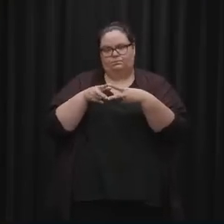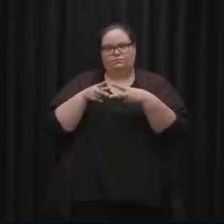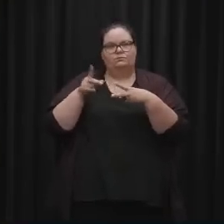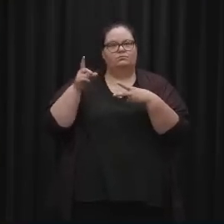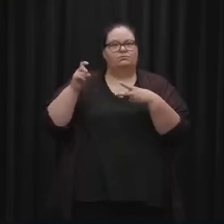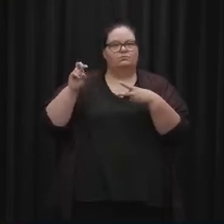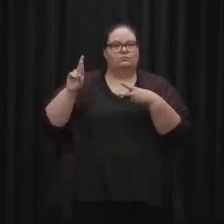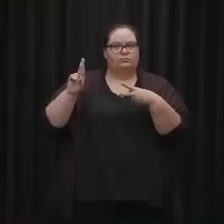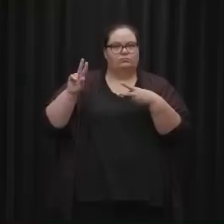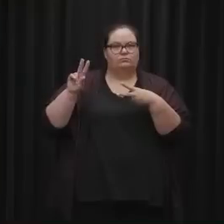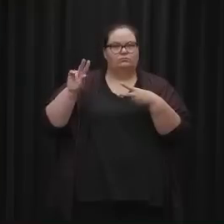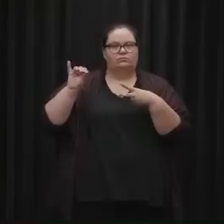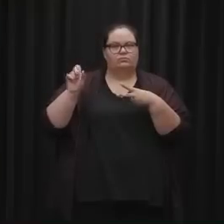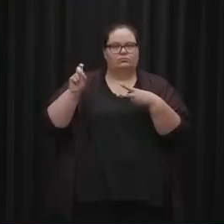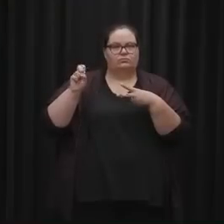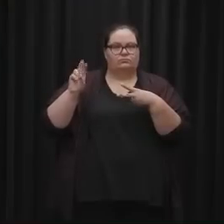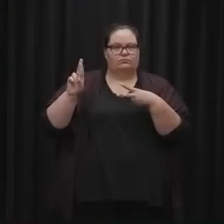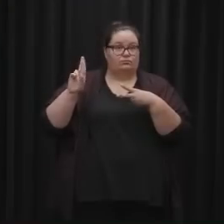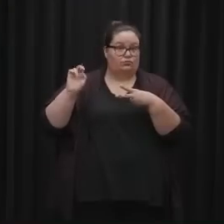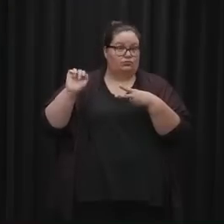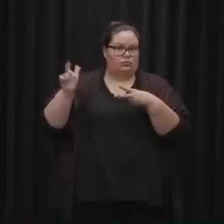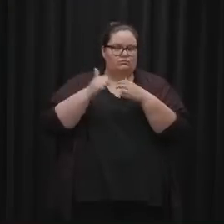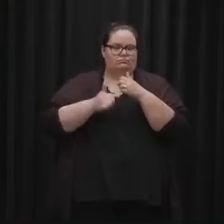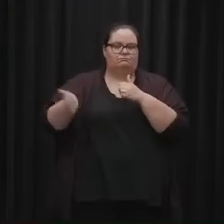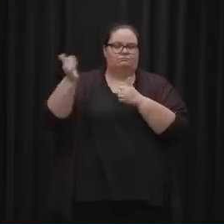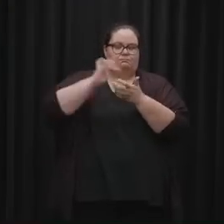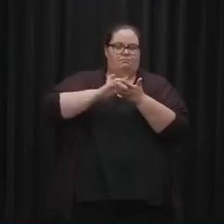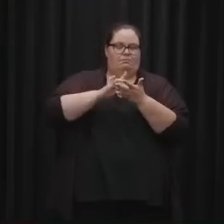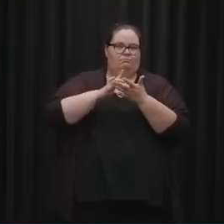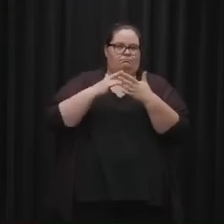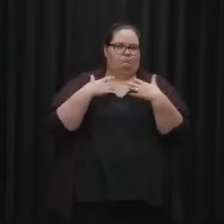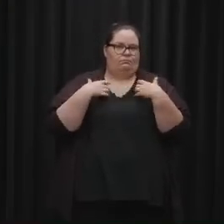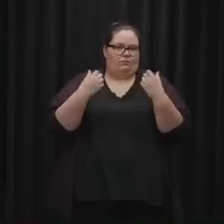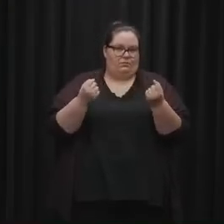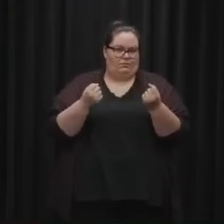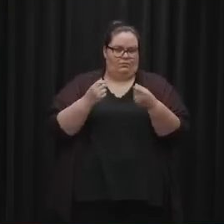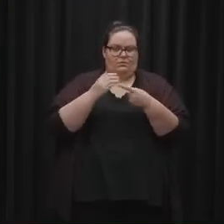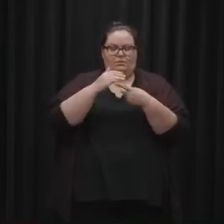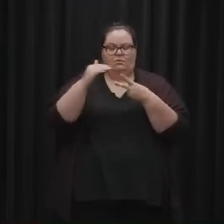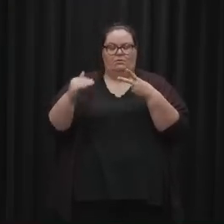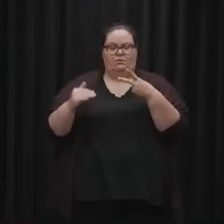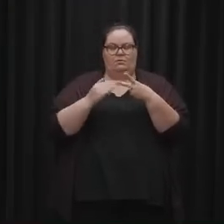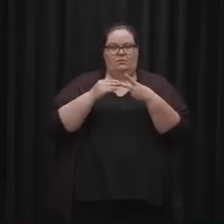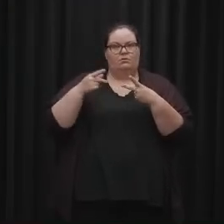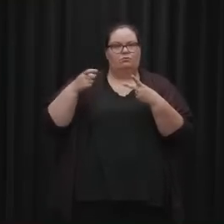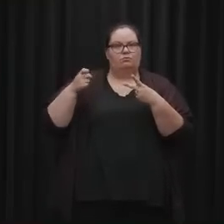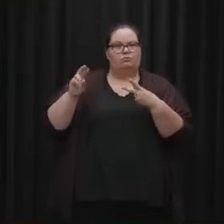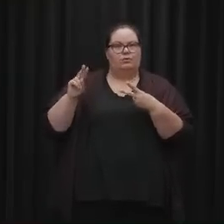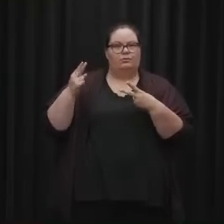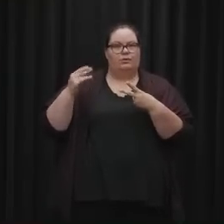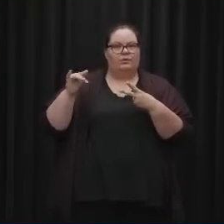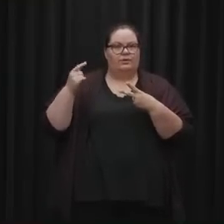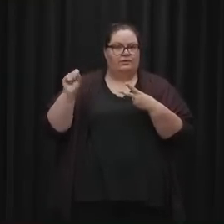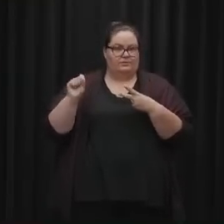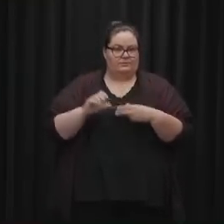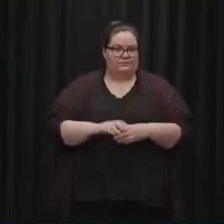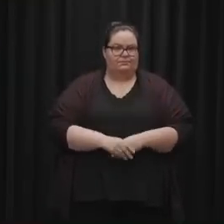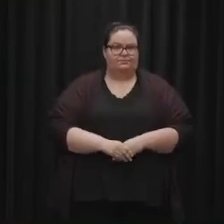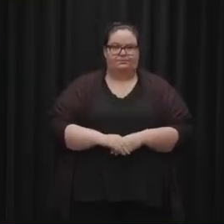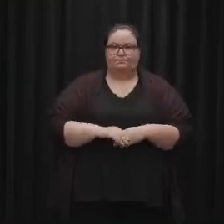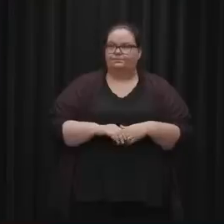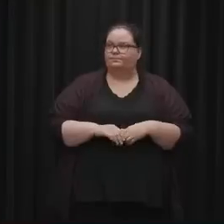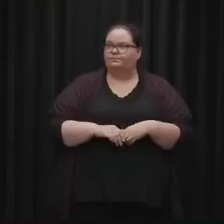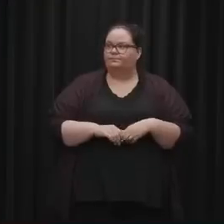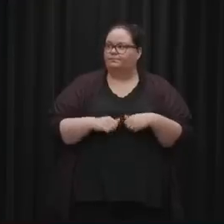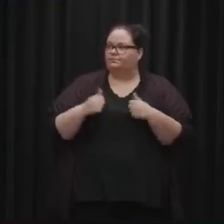Today are the province's Chief Medical Officer of Health, Dr. Jennifer Russell, and Premier Blaine Higgs.